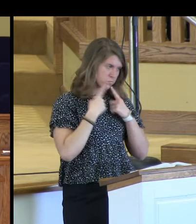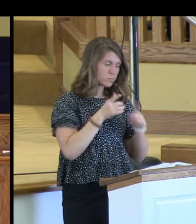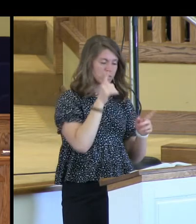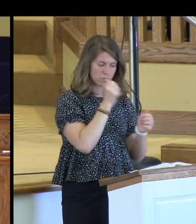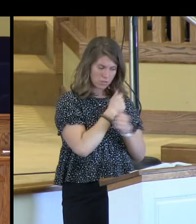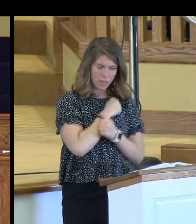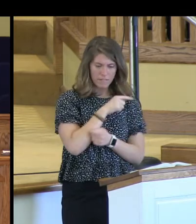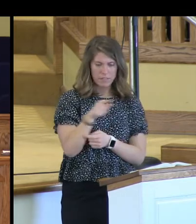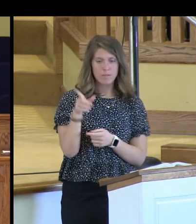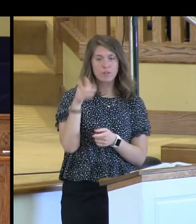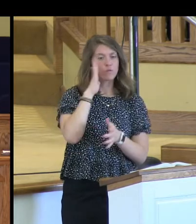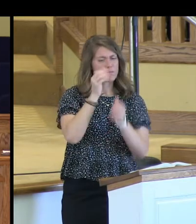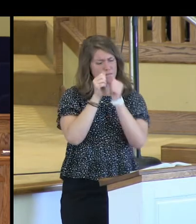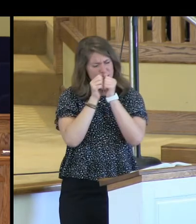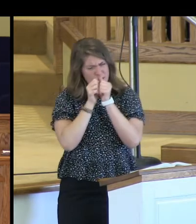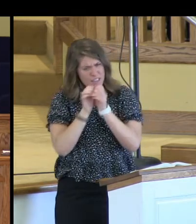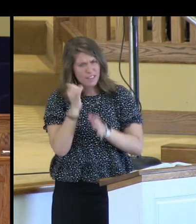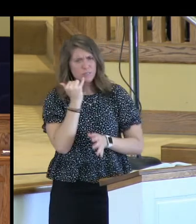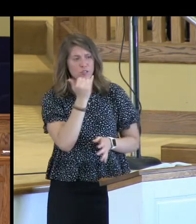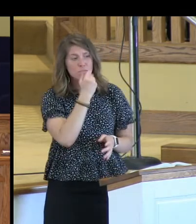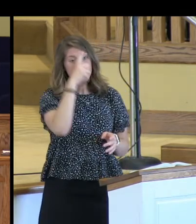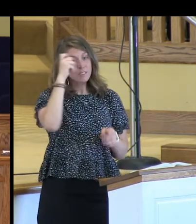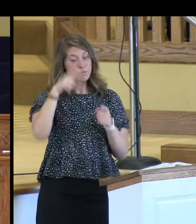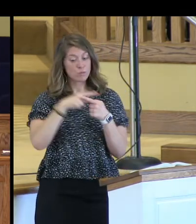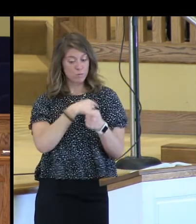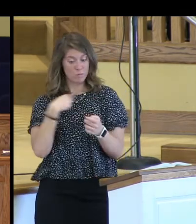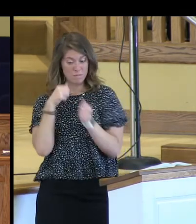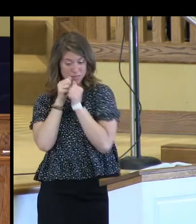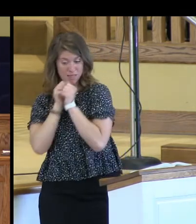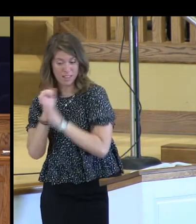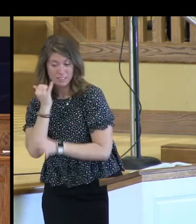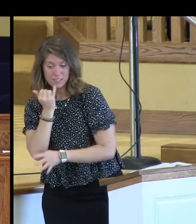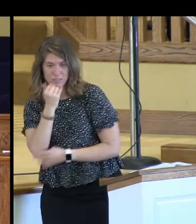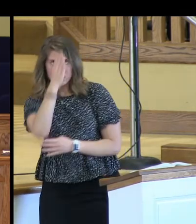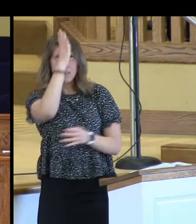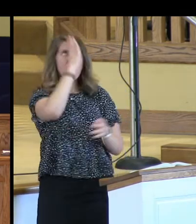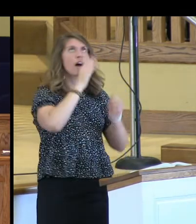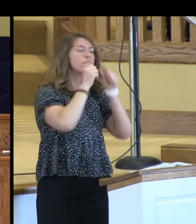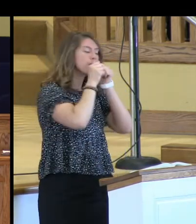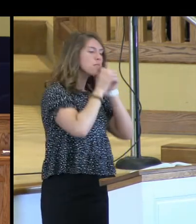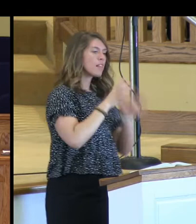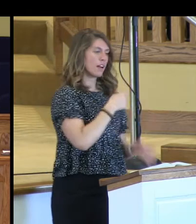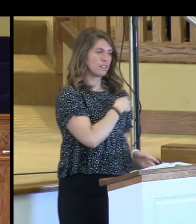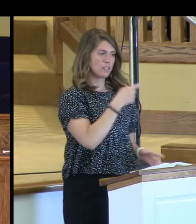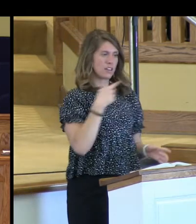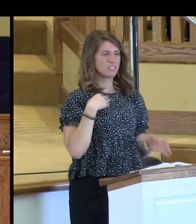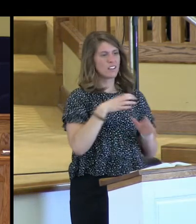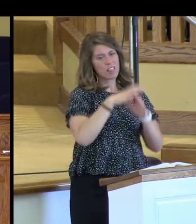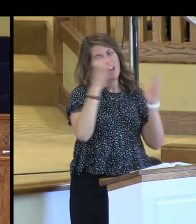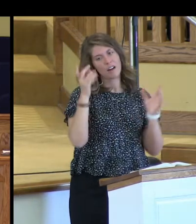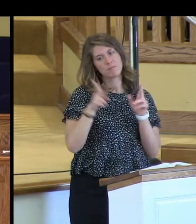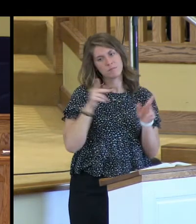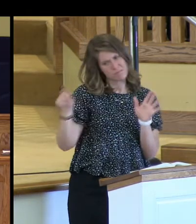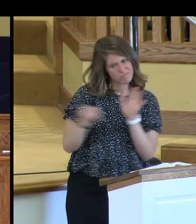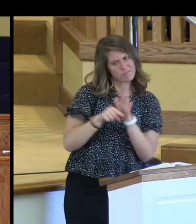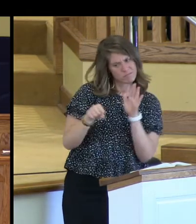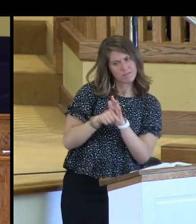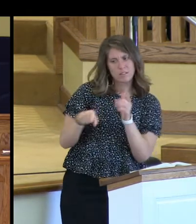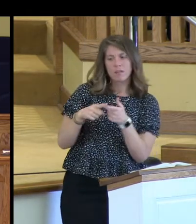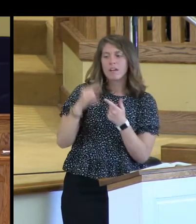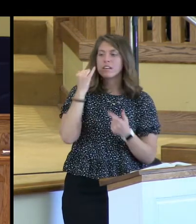to bless Israel, because when you bless Israel, God blesses us. And there's a lot of negativity about Israel because